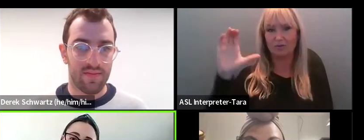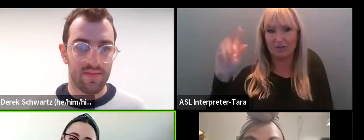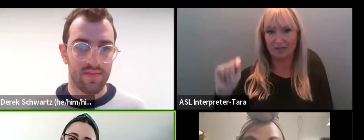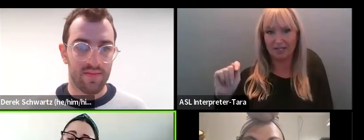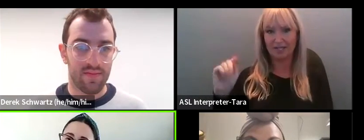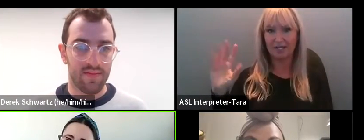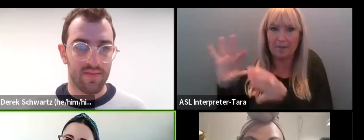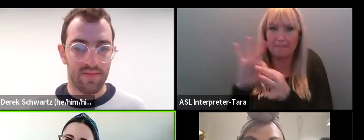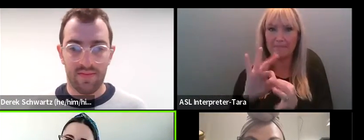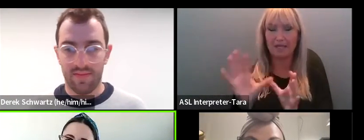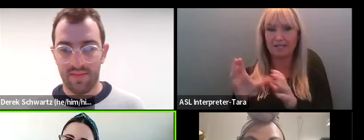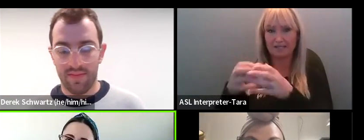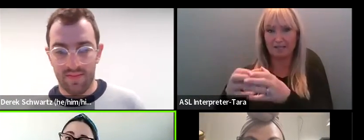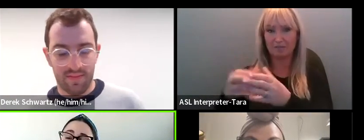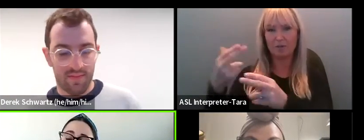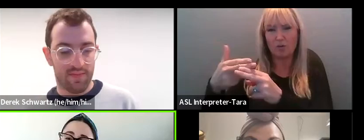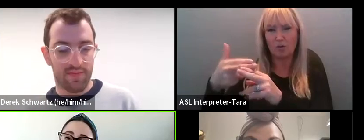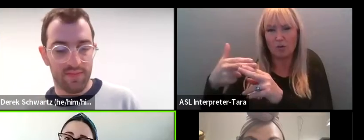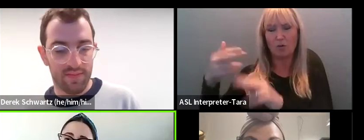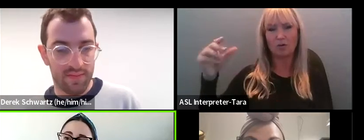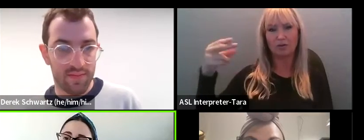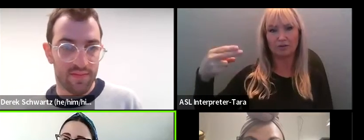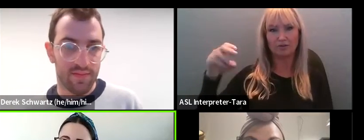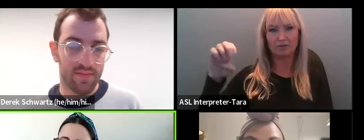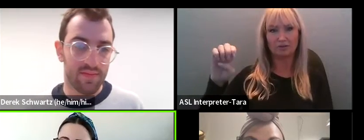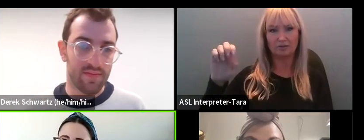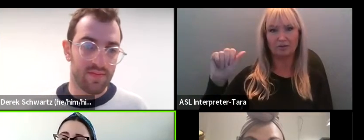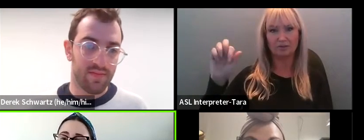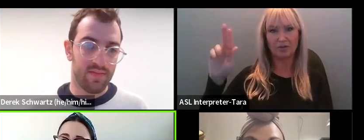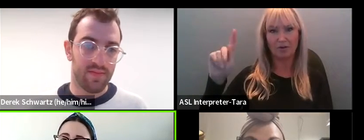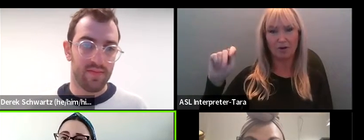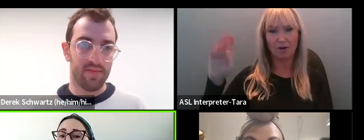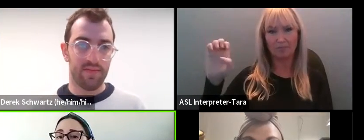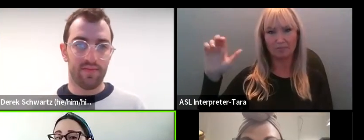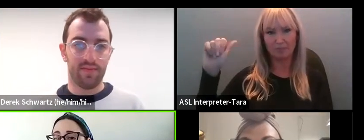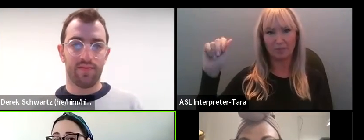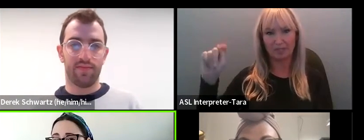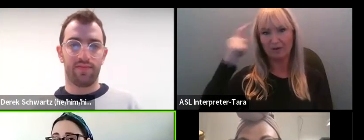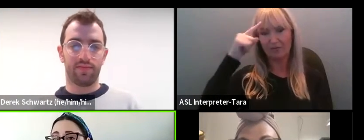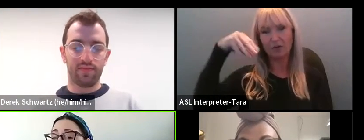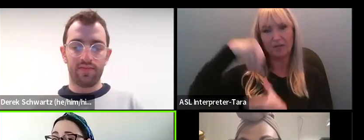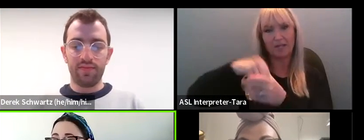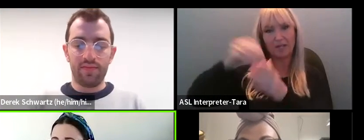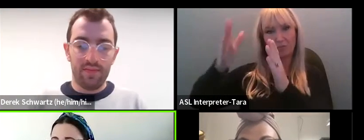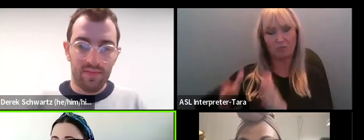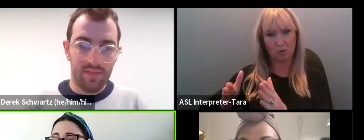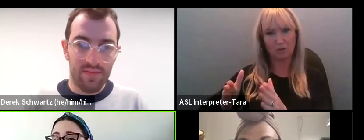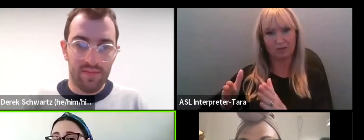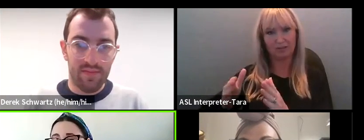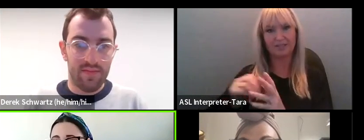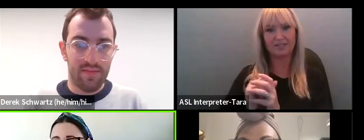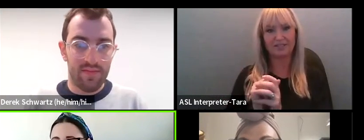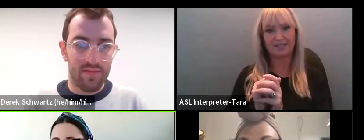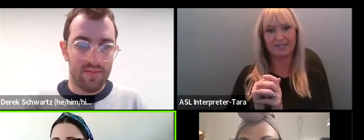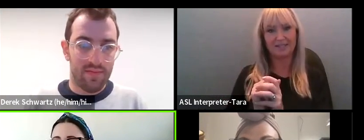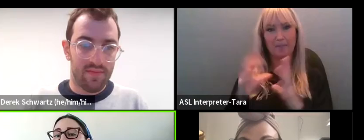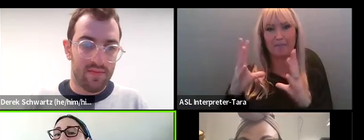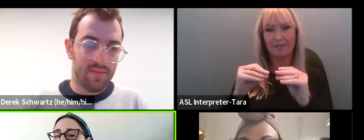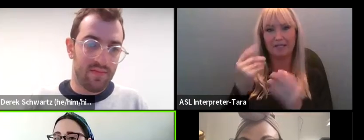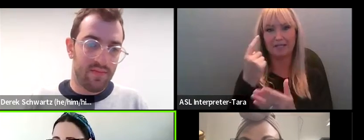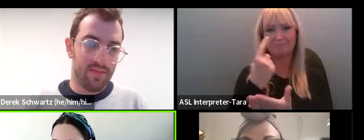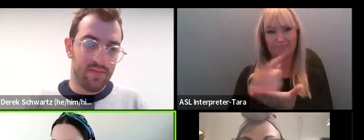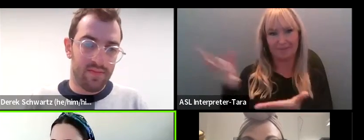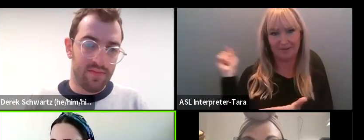Connecticut-based ensemble, Heartbeat Ensemble, for the in-person portion of our convening last week. The land